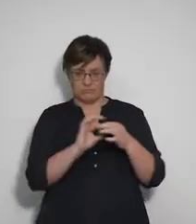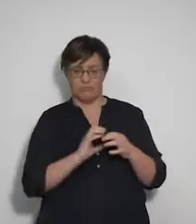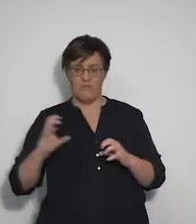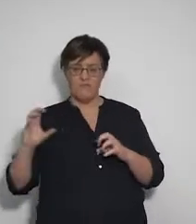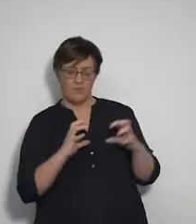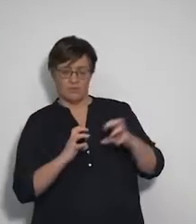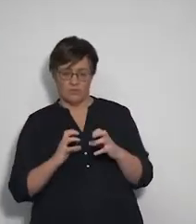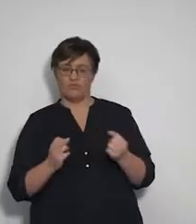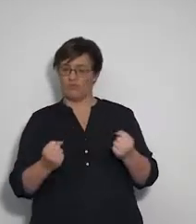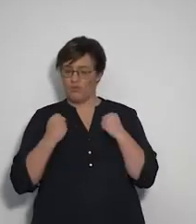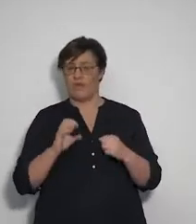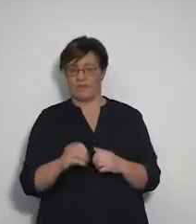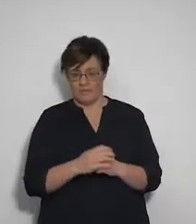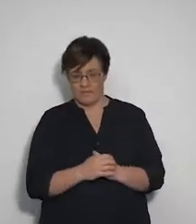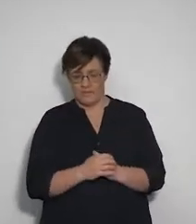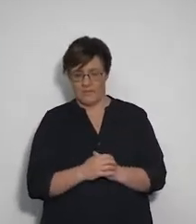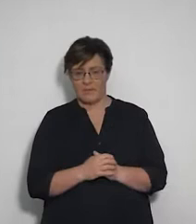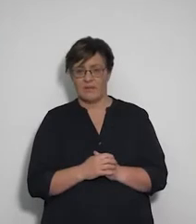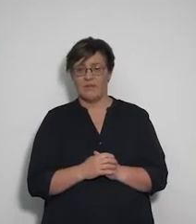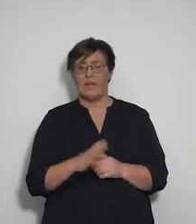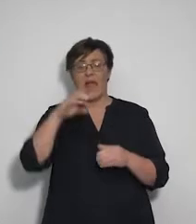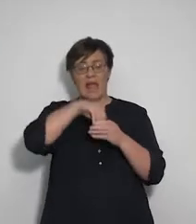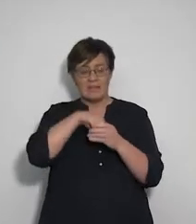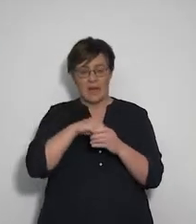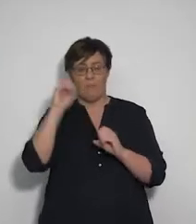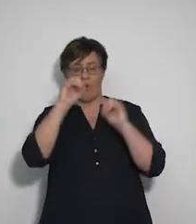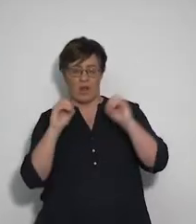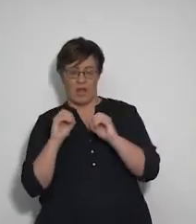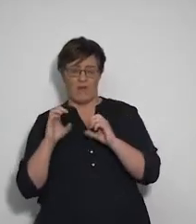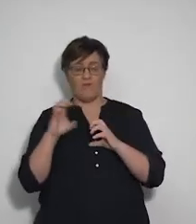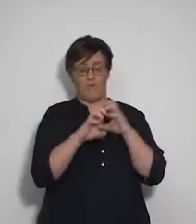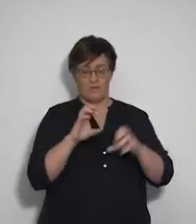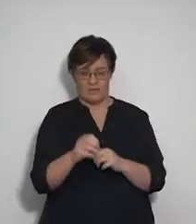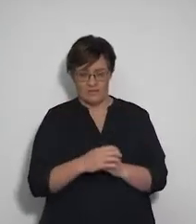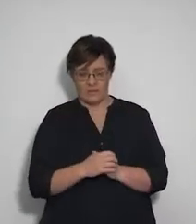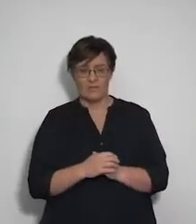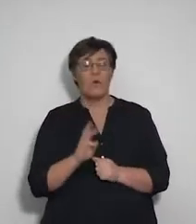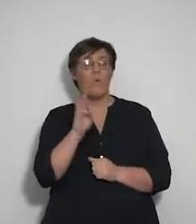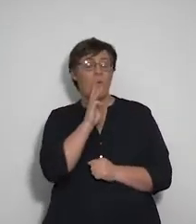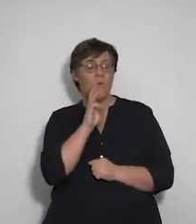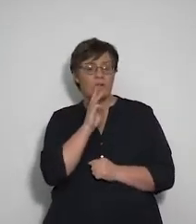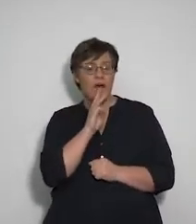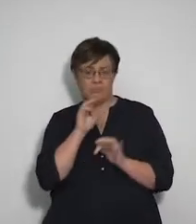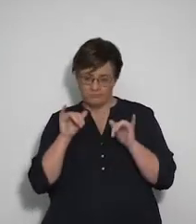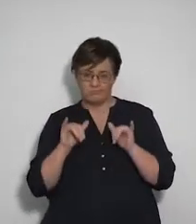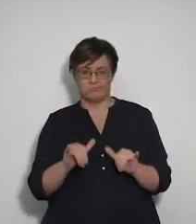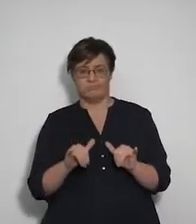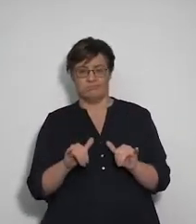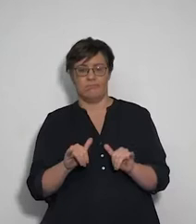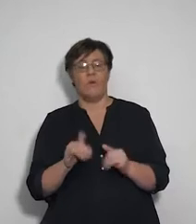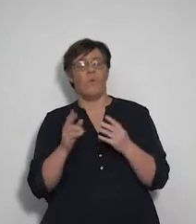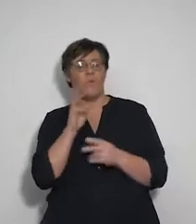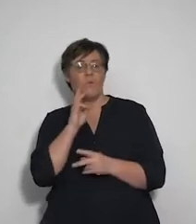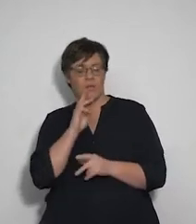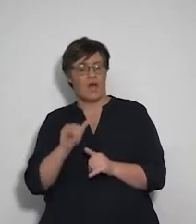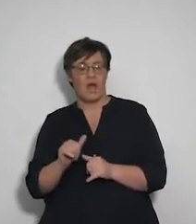water molecules. We call them intermolecular forces, okay? This means that the water molecule remains a liquid at